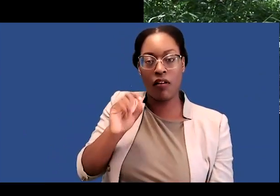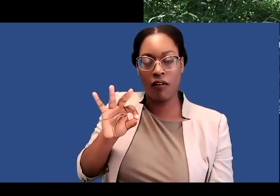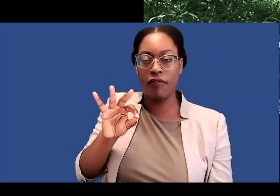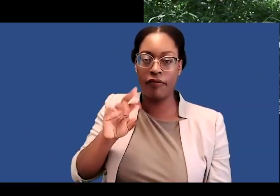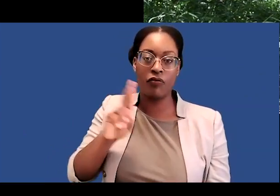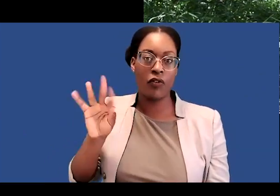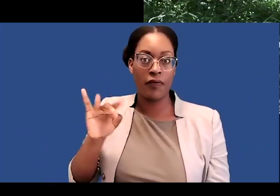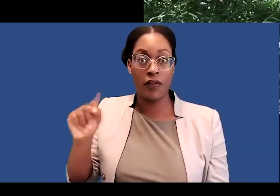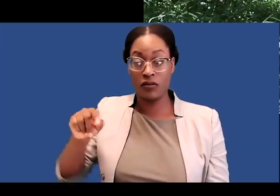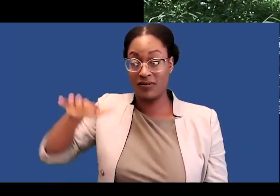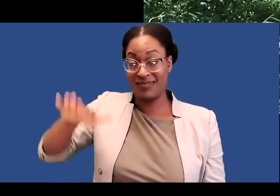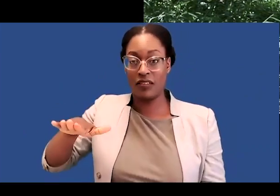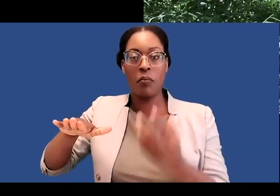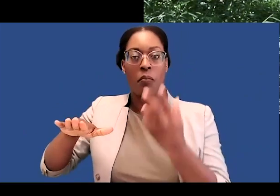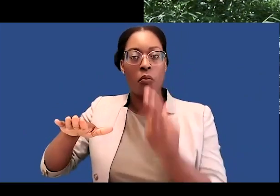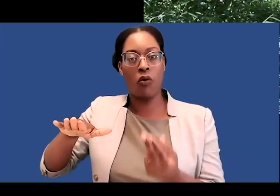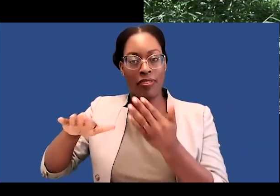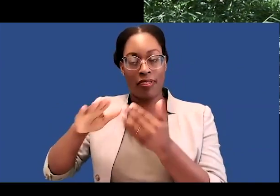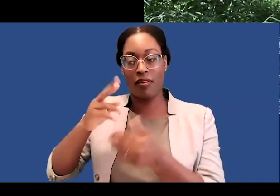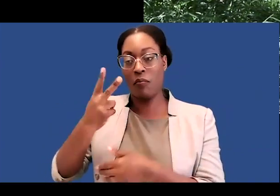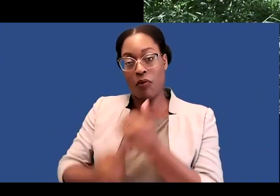We're just going to hold here a couple breaths.